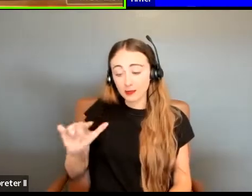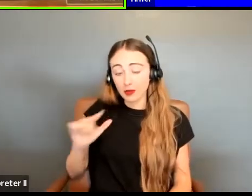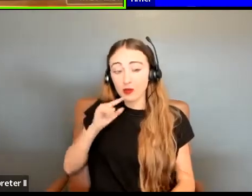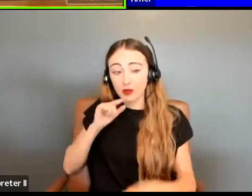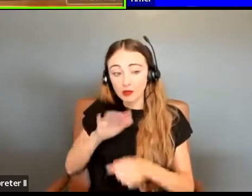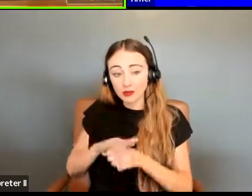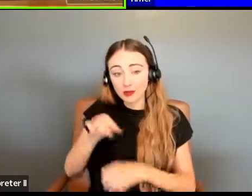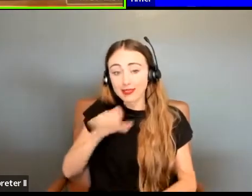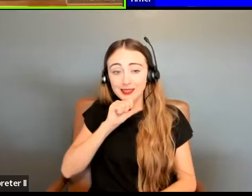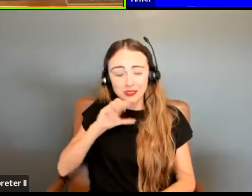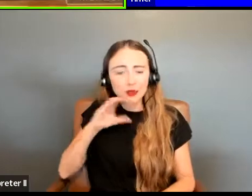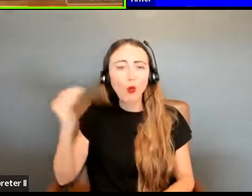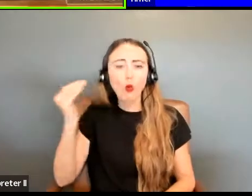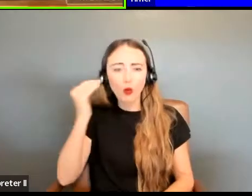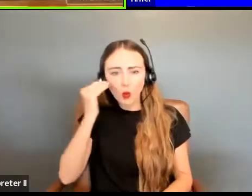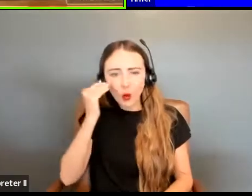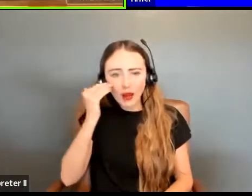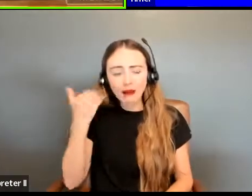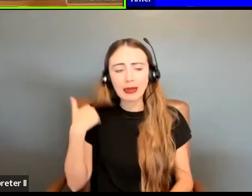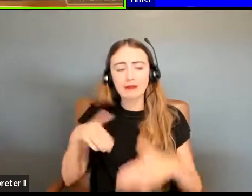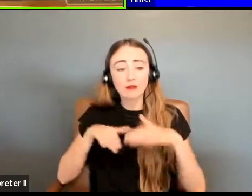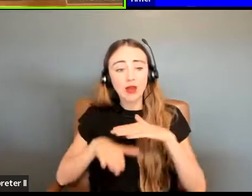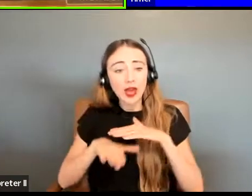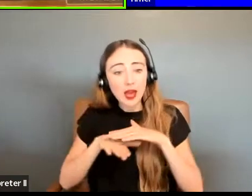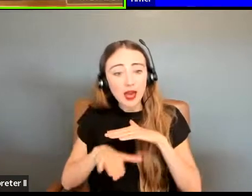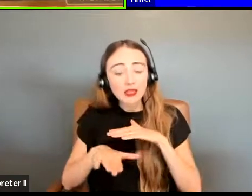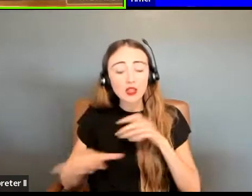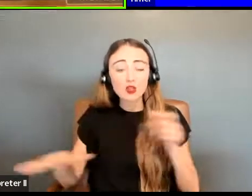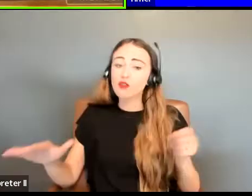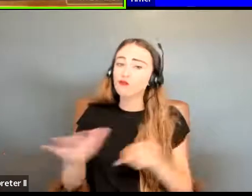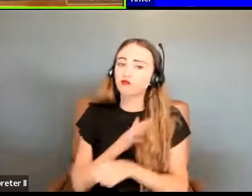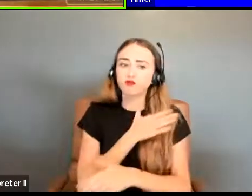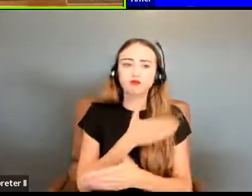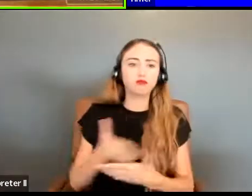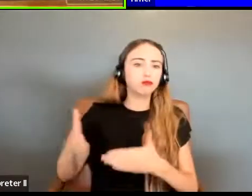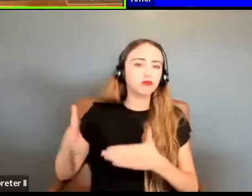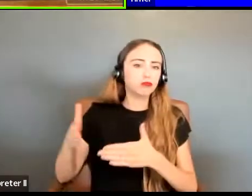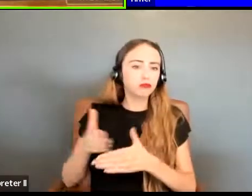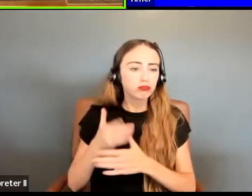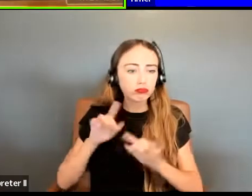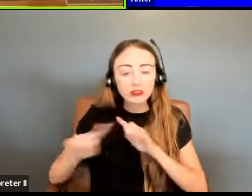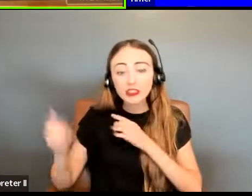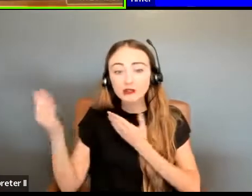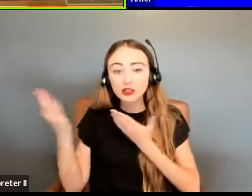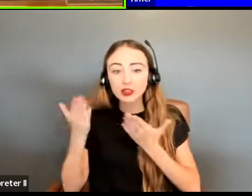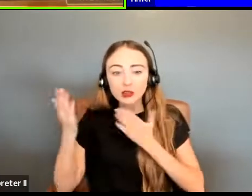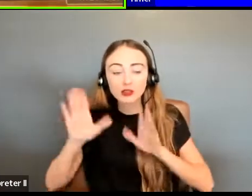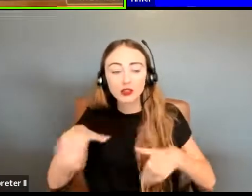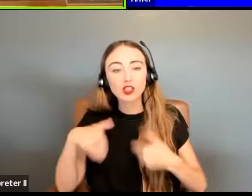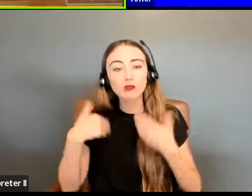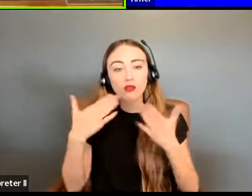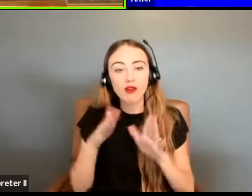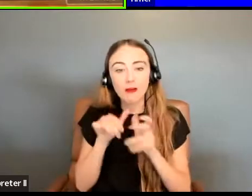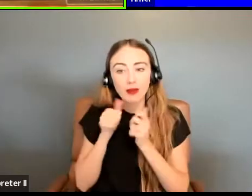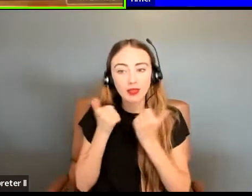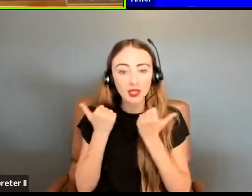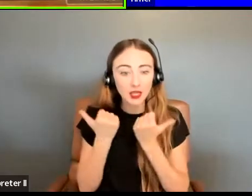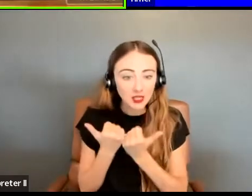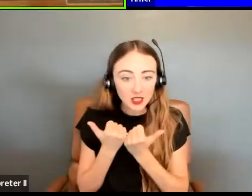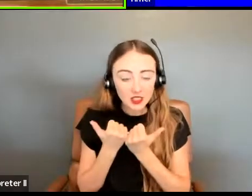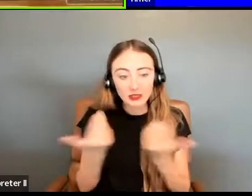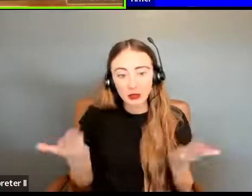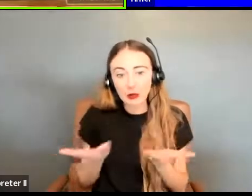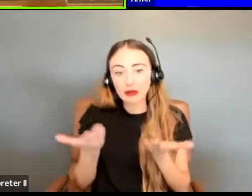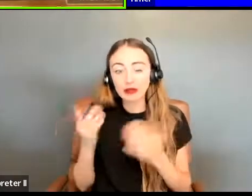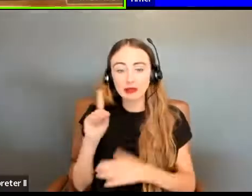seniors are aware and have access to the full range of services offered by the agency and the district.